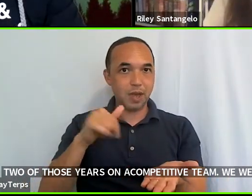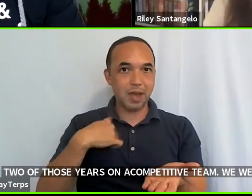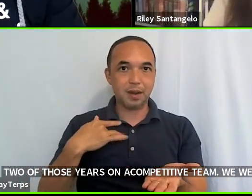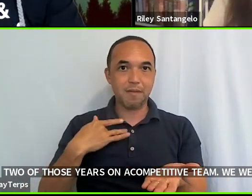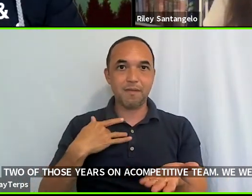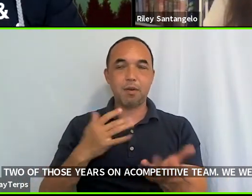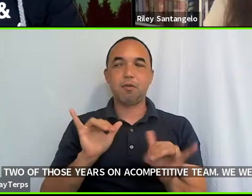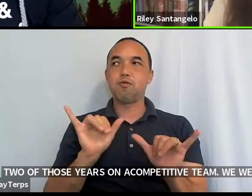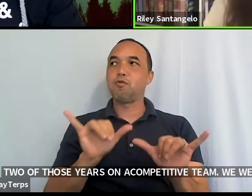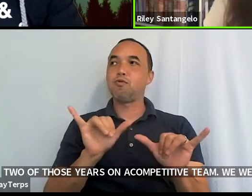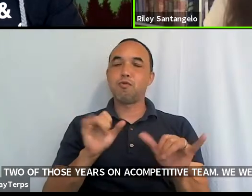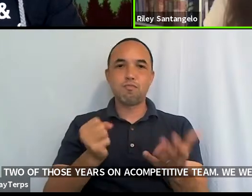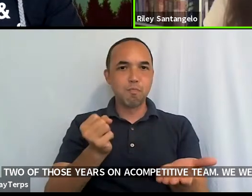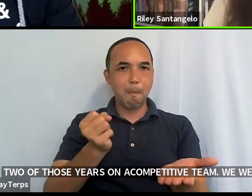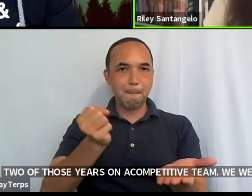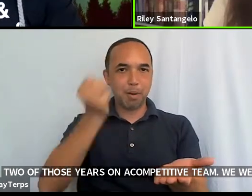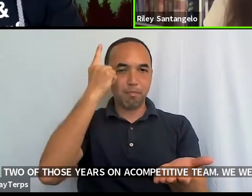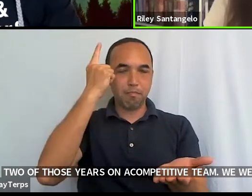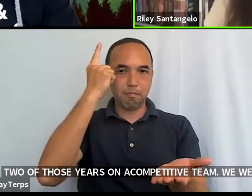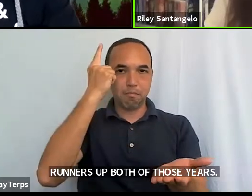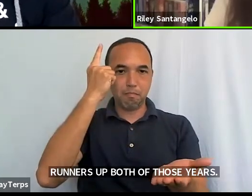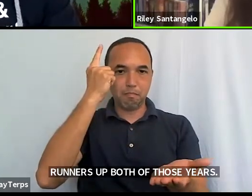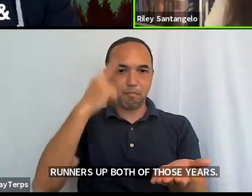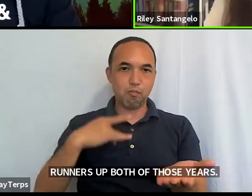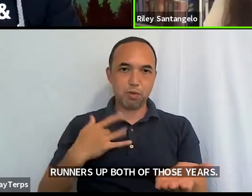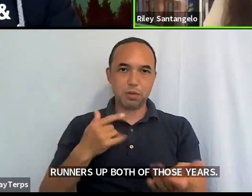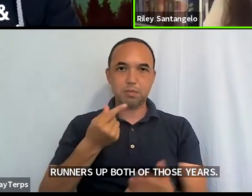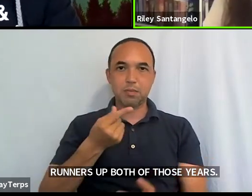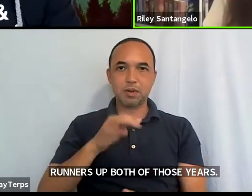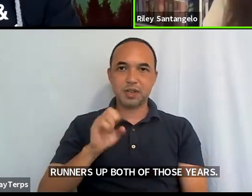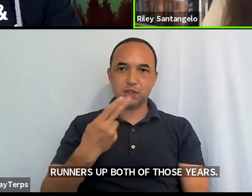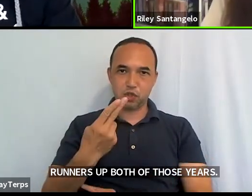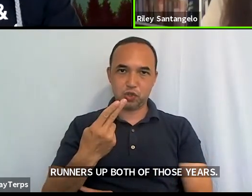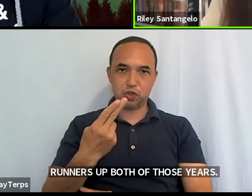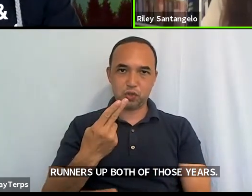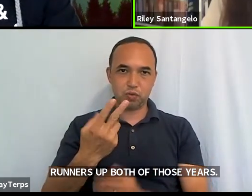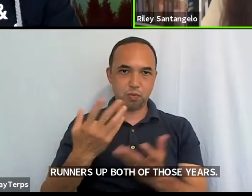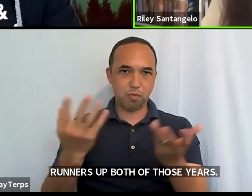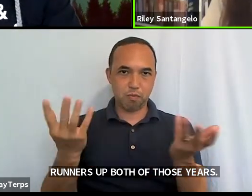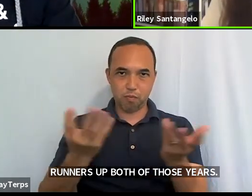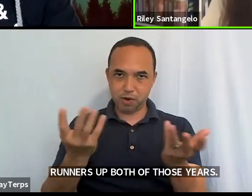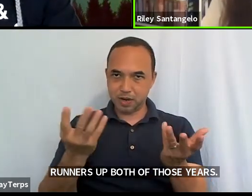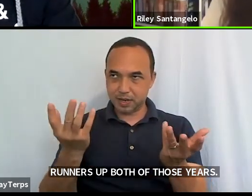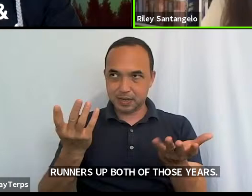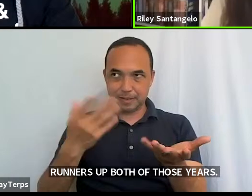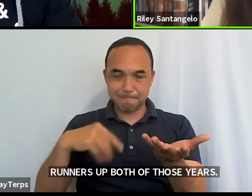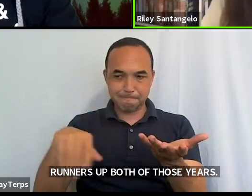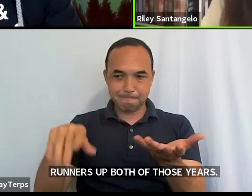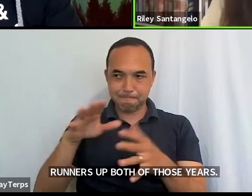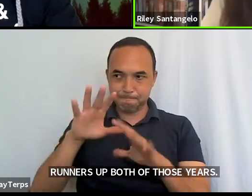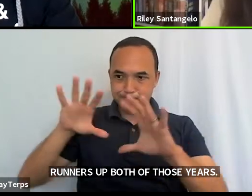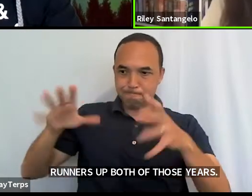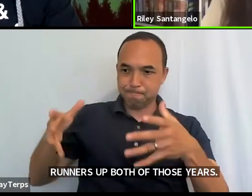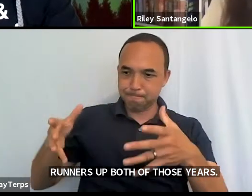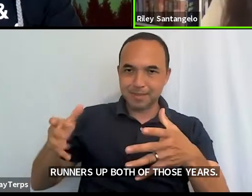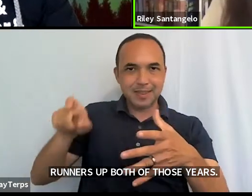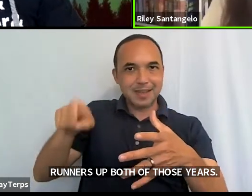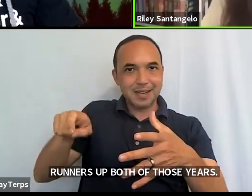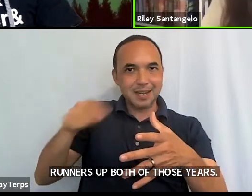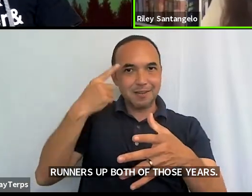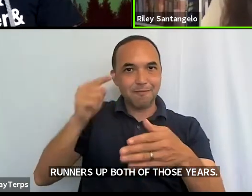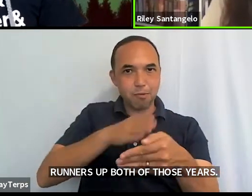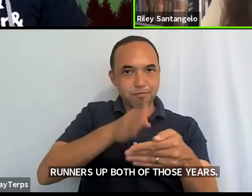of what gishers need when they're completing their items